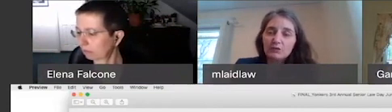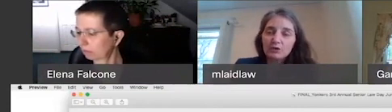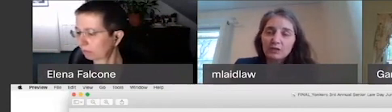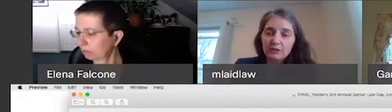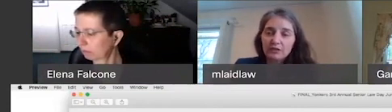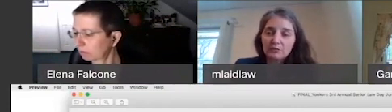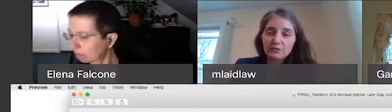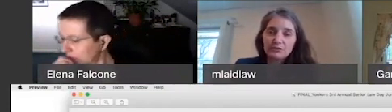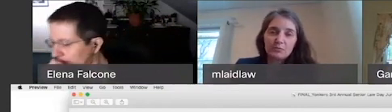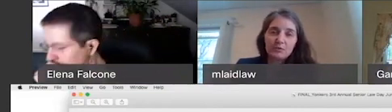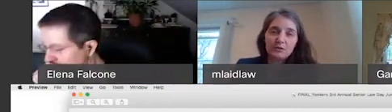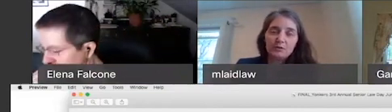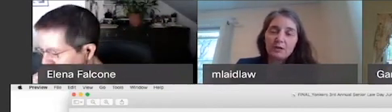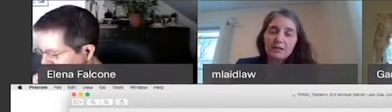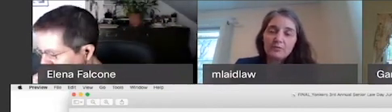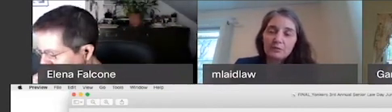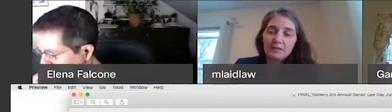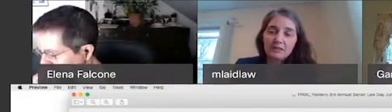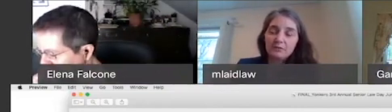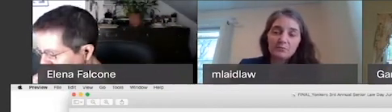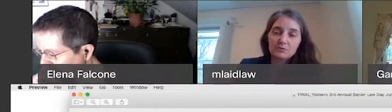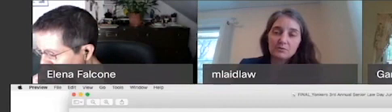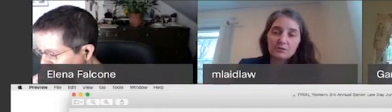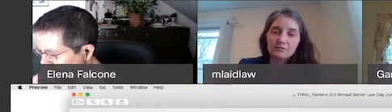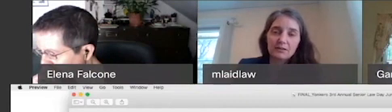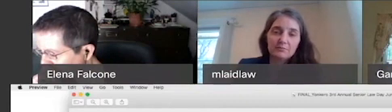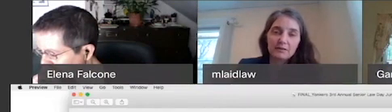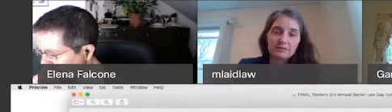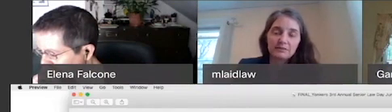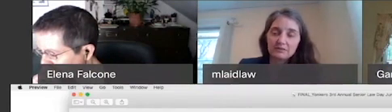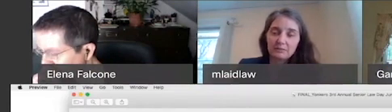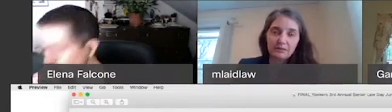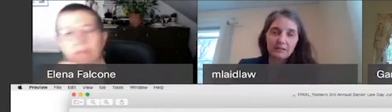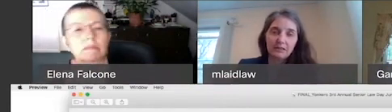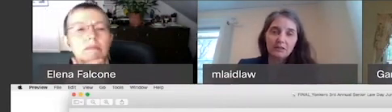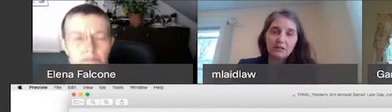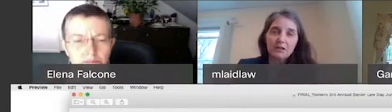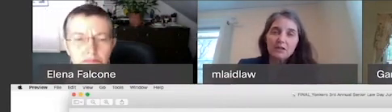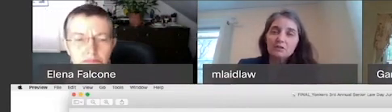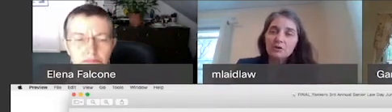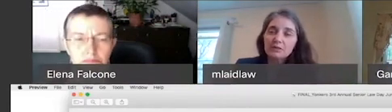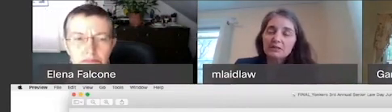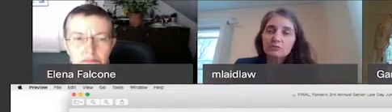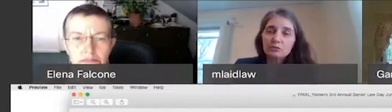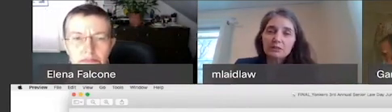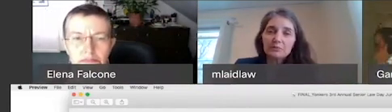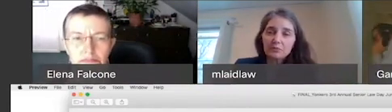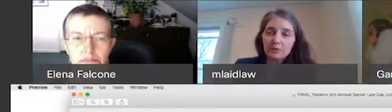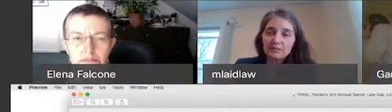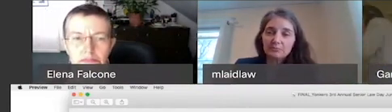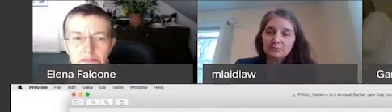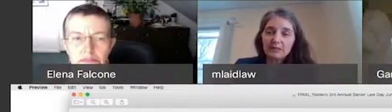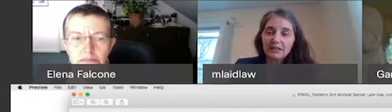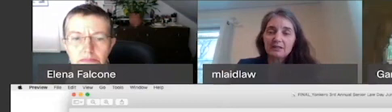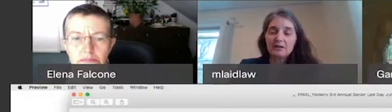if you're caring for someone who might have been even born with a developmental disability, know that it's really important